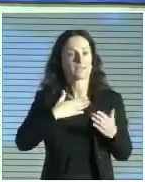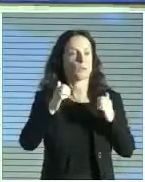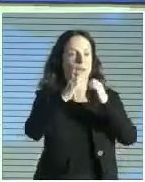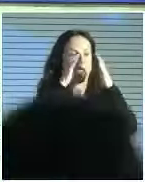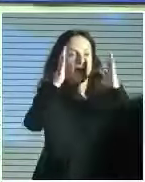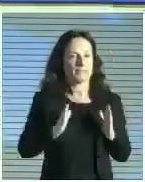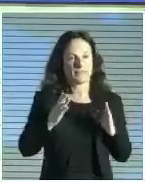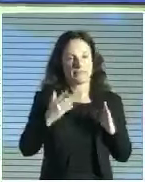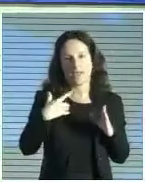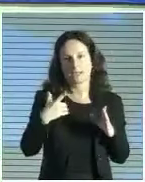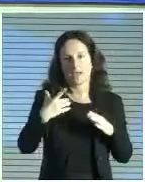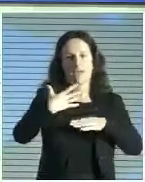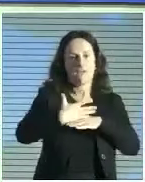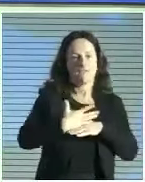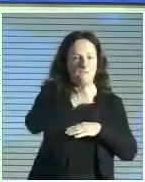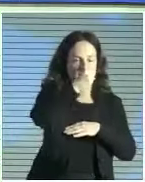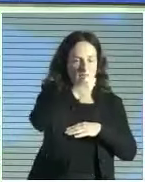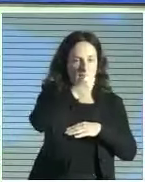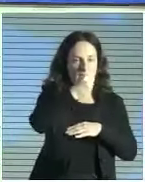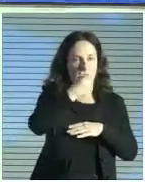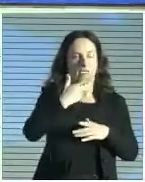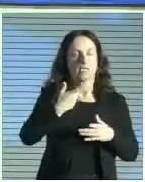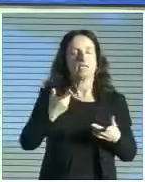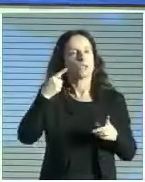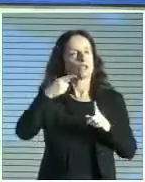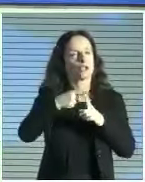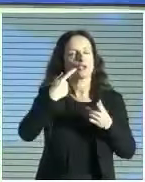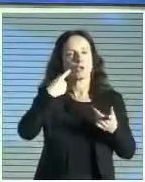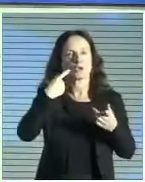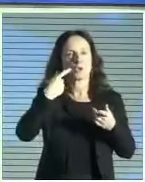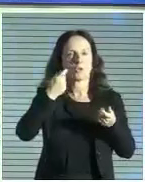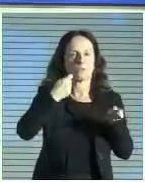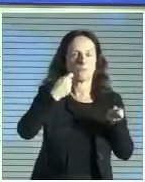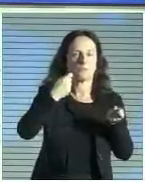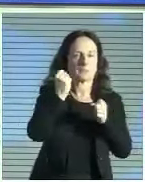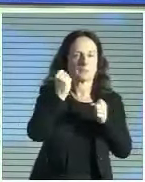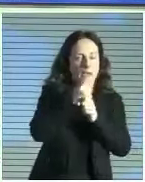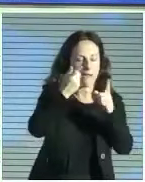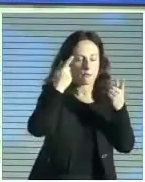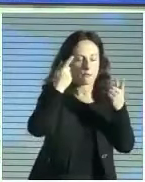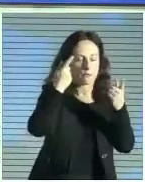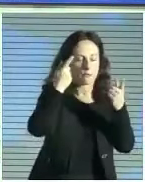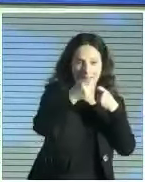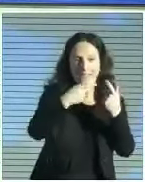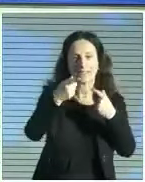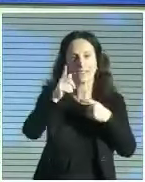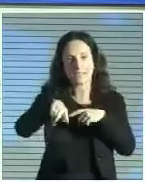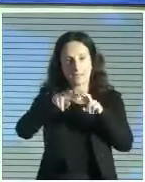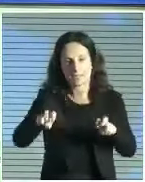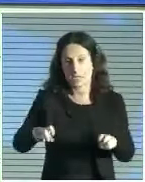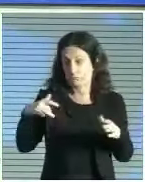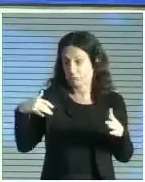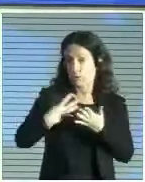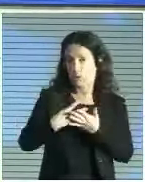a marketing and research organization for the last 40 years. So the concept of destination development from a tourism